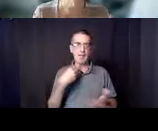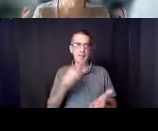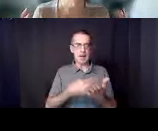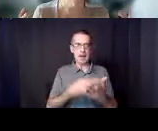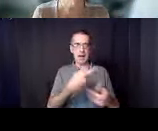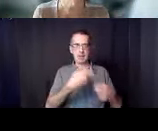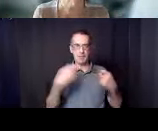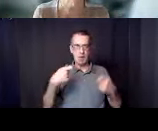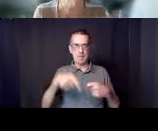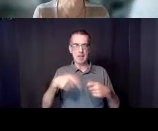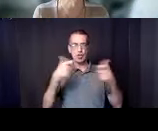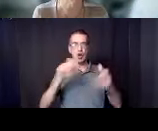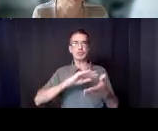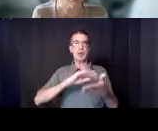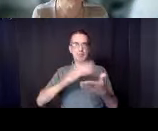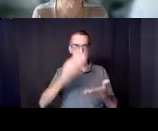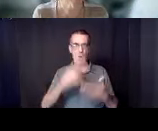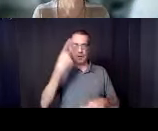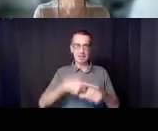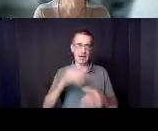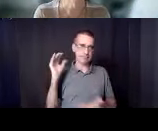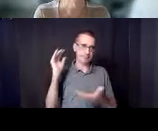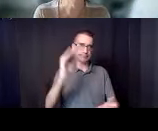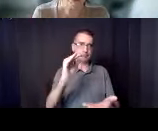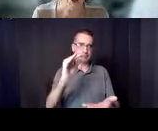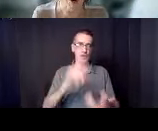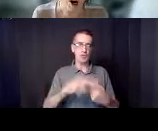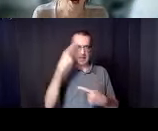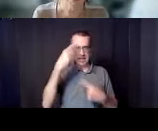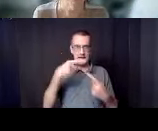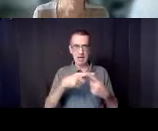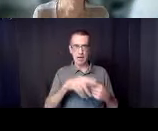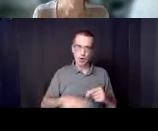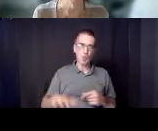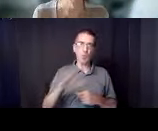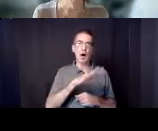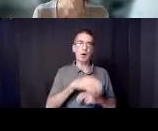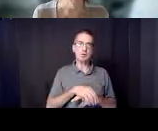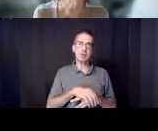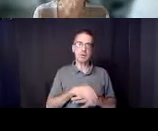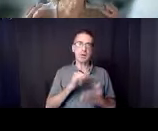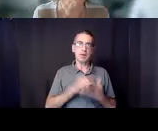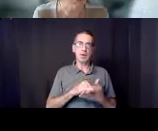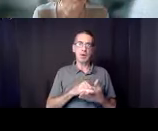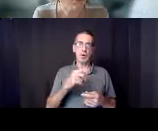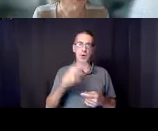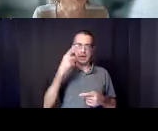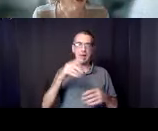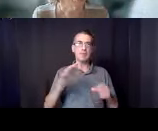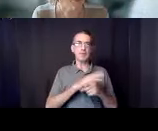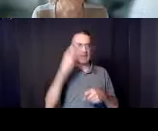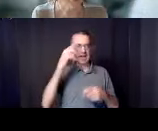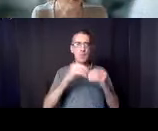comes down in this large amount all at one time to be thinking across the need, or thinking